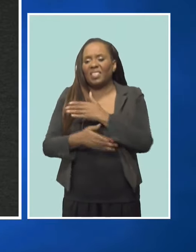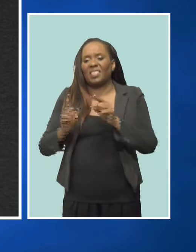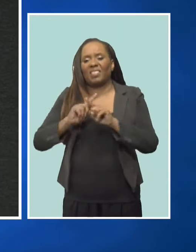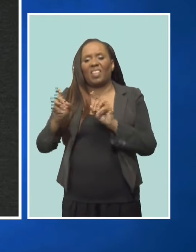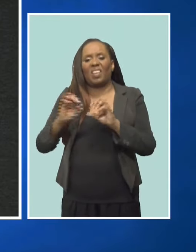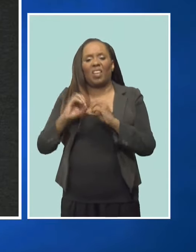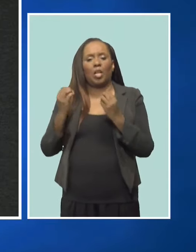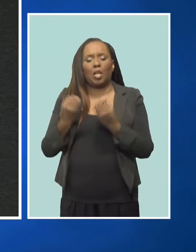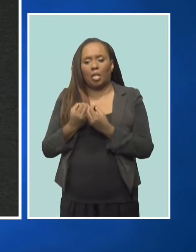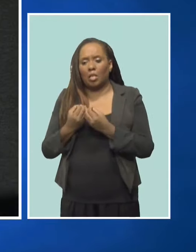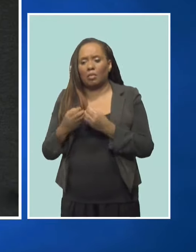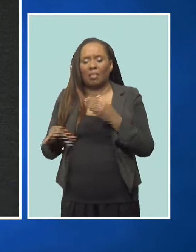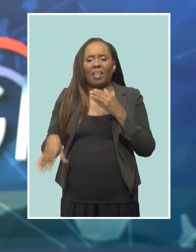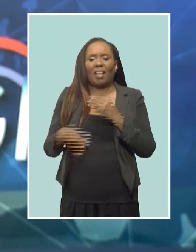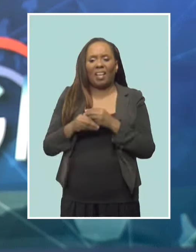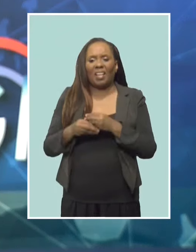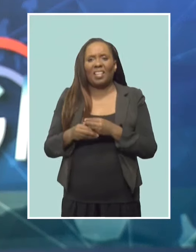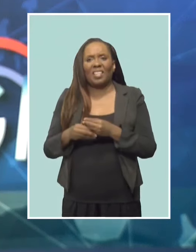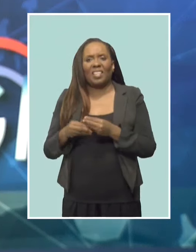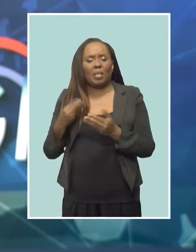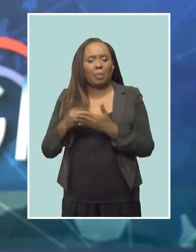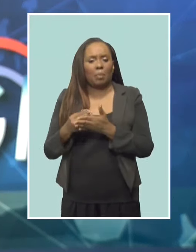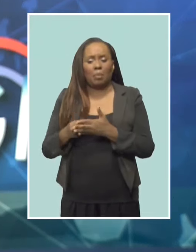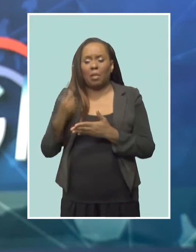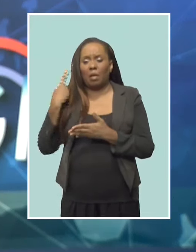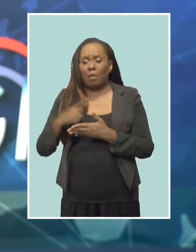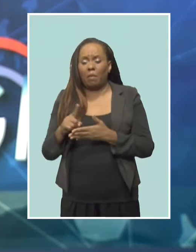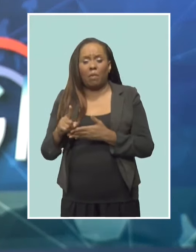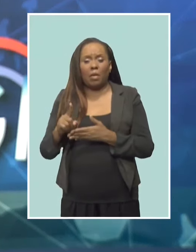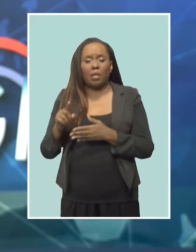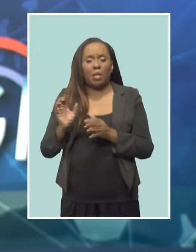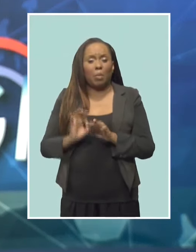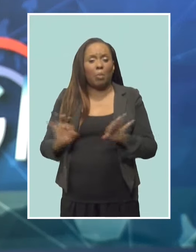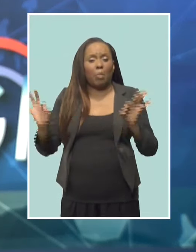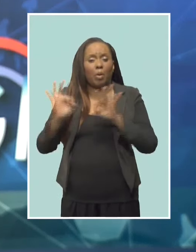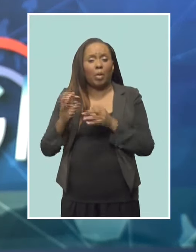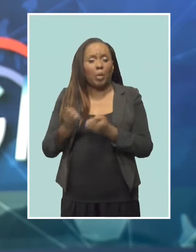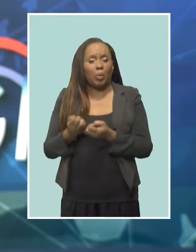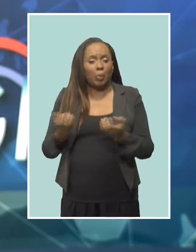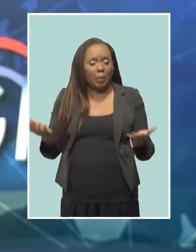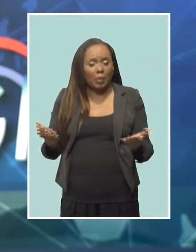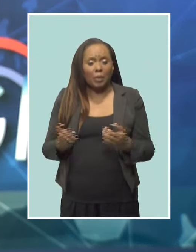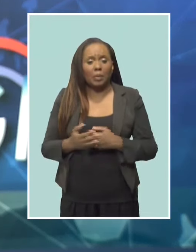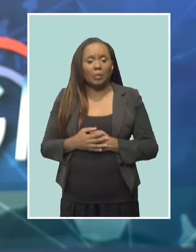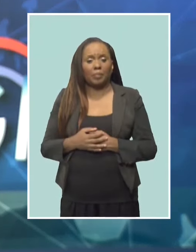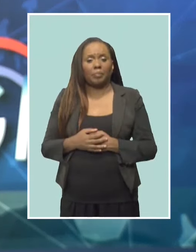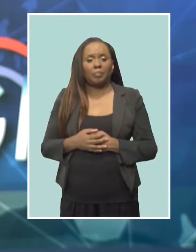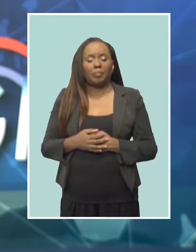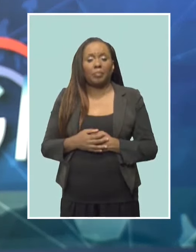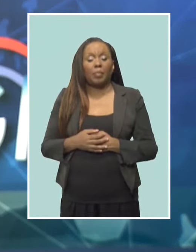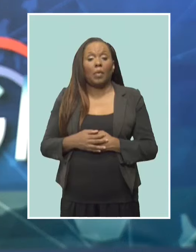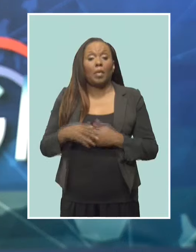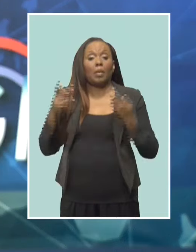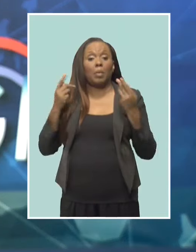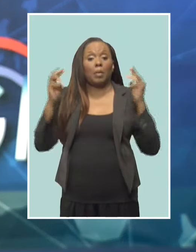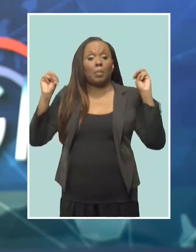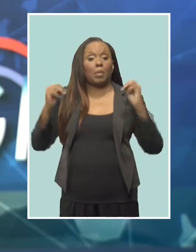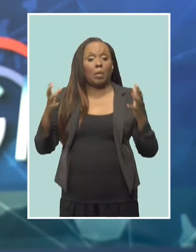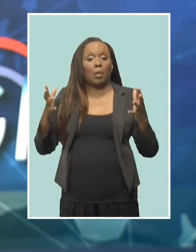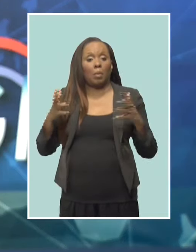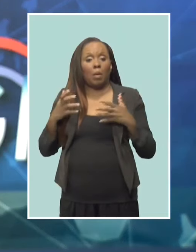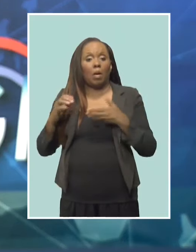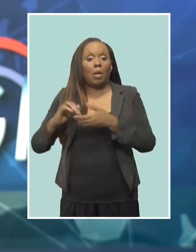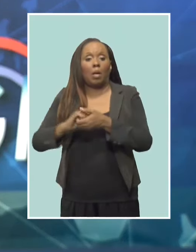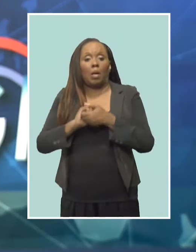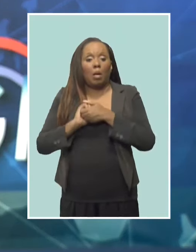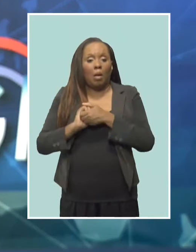on ventilators. Ms. Motley wants the solidarity formed with the African Medical Supplies Platform maintained